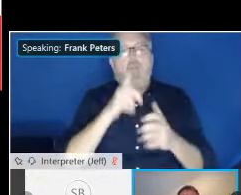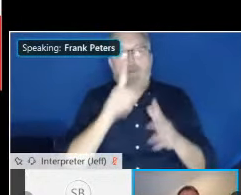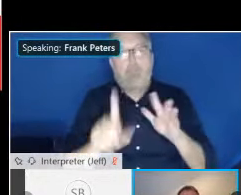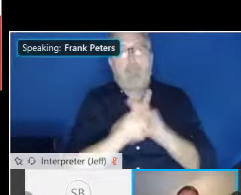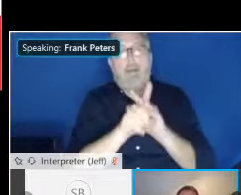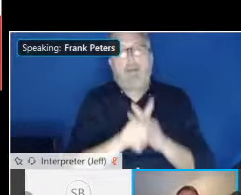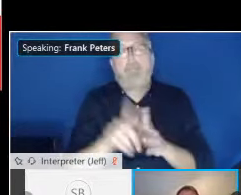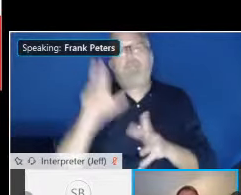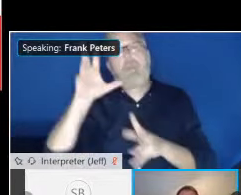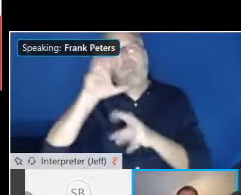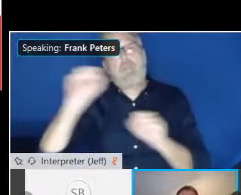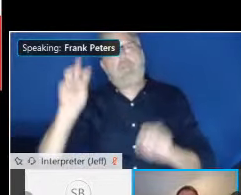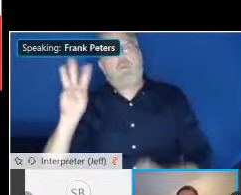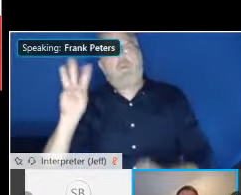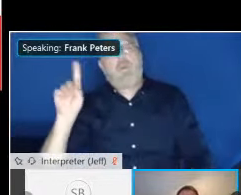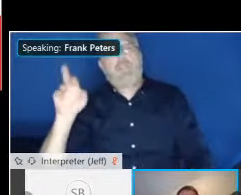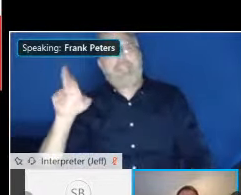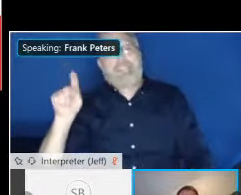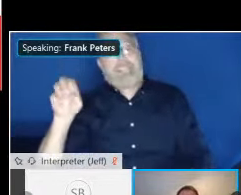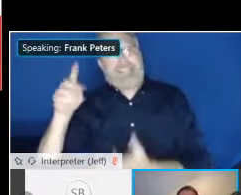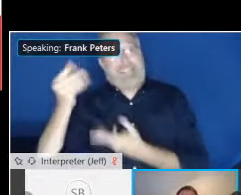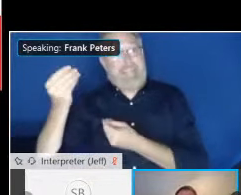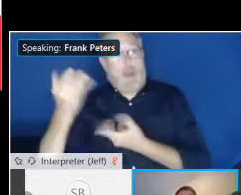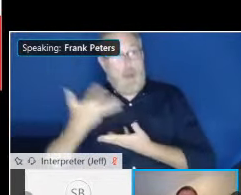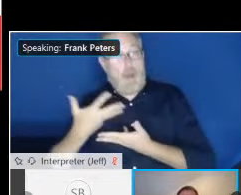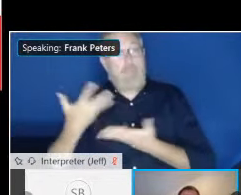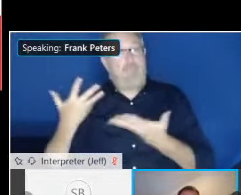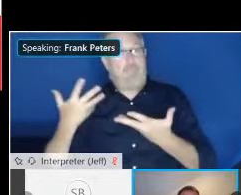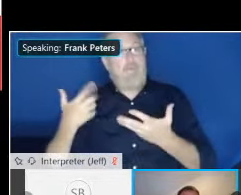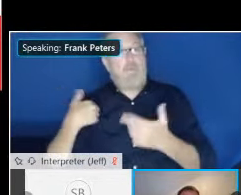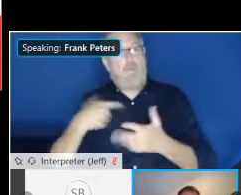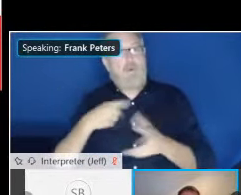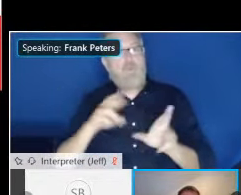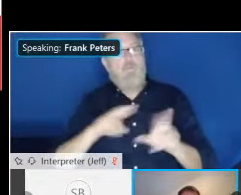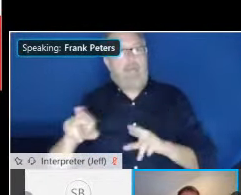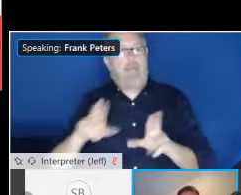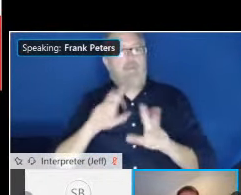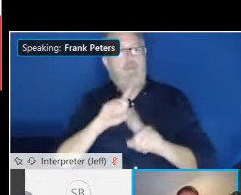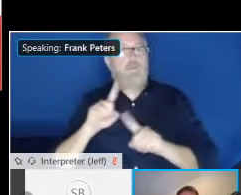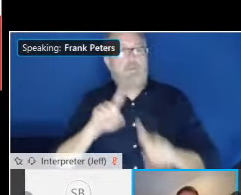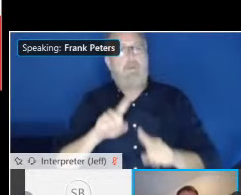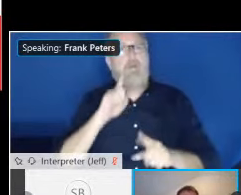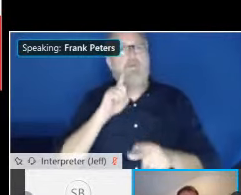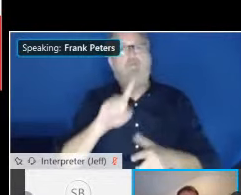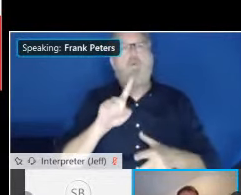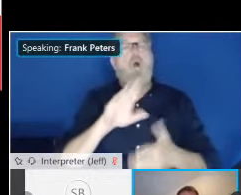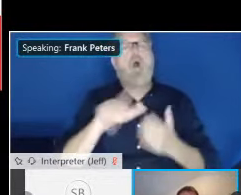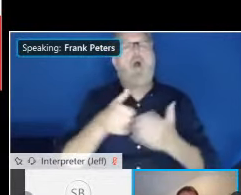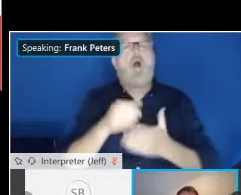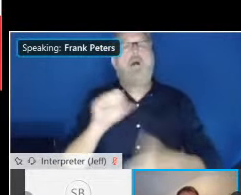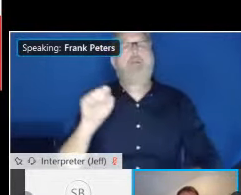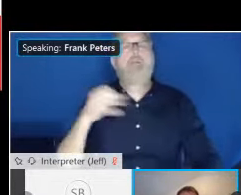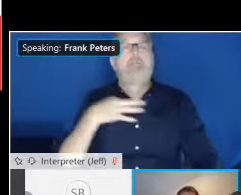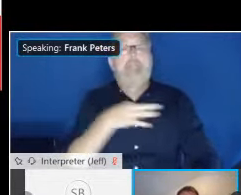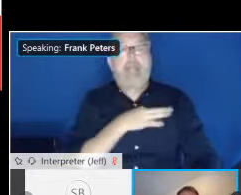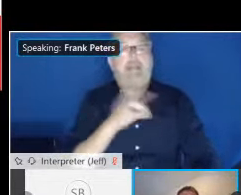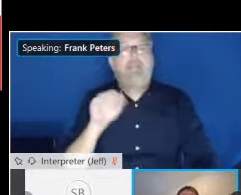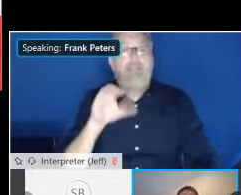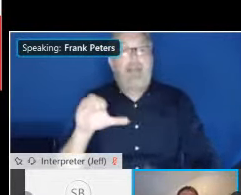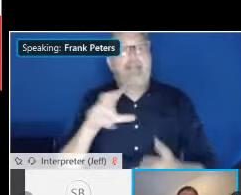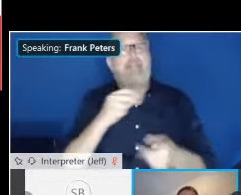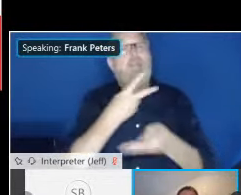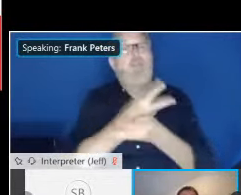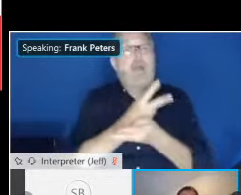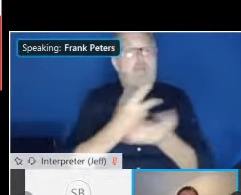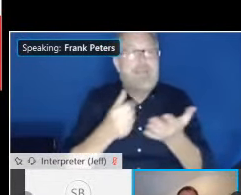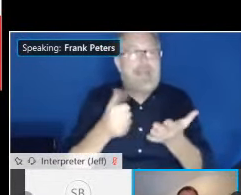President Winterstein formed the University Response Team, so we were able to respond to that. So this is a resource for all faculty, staff, as well as grad